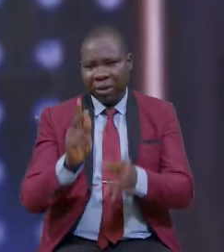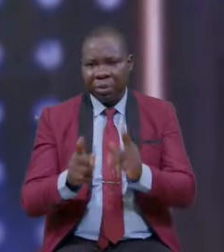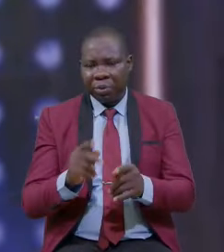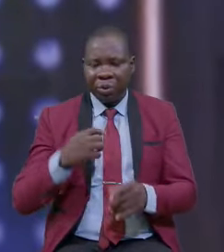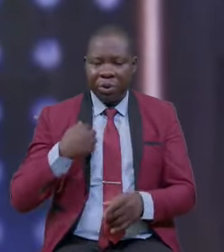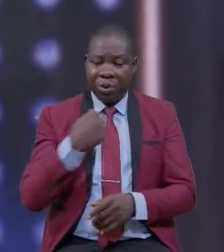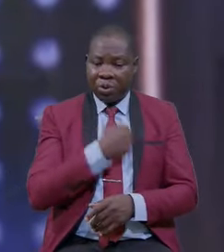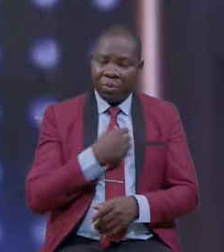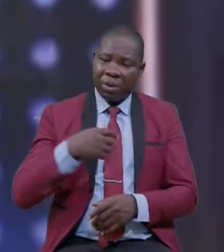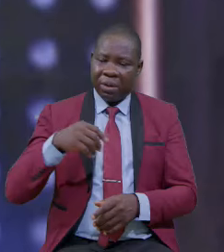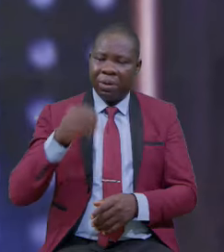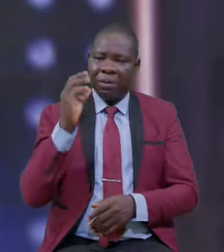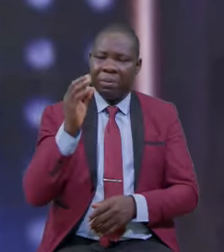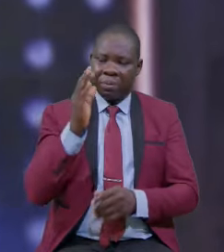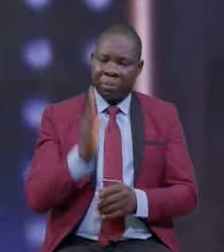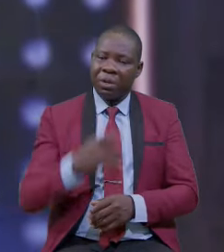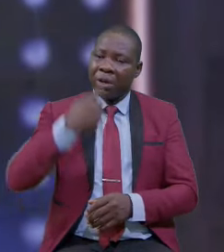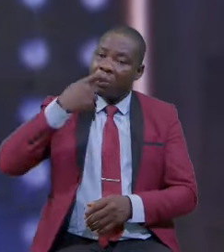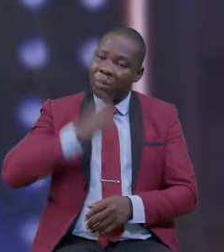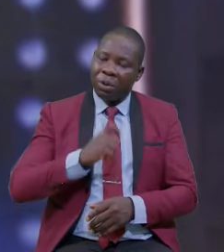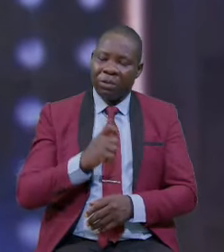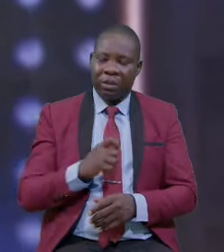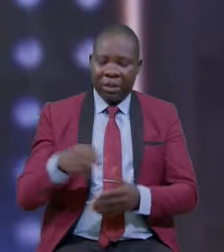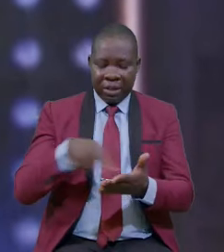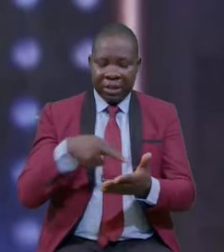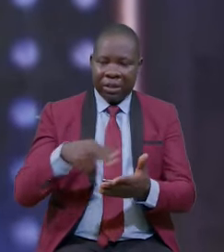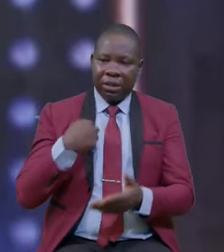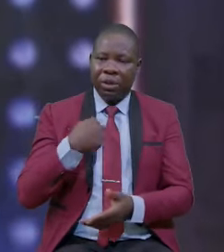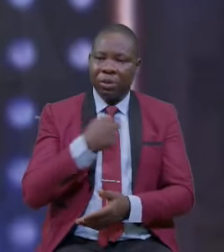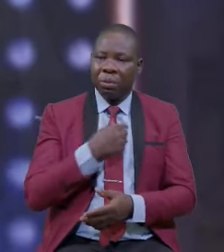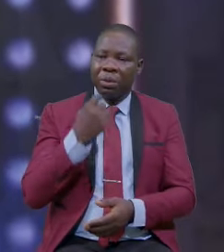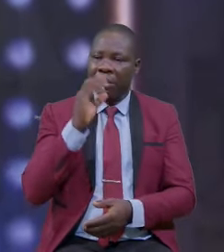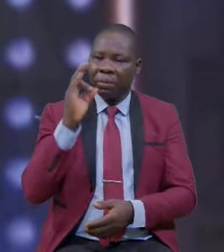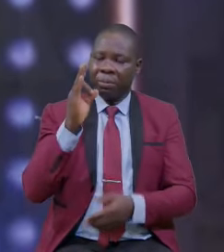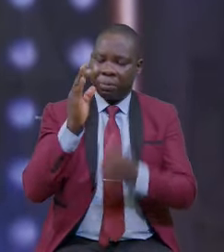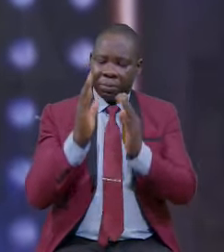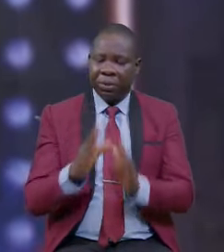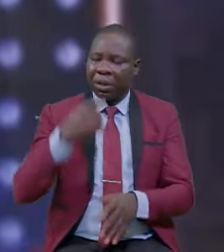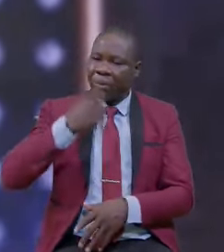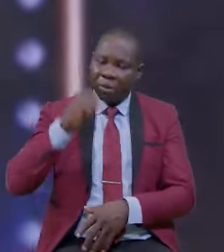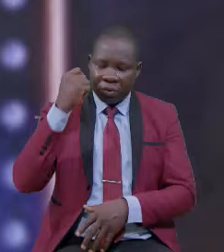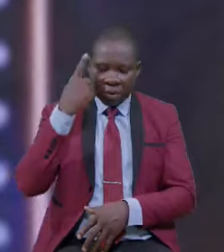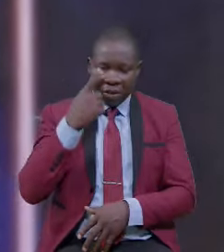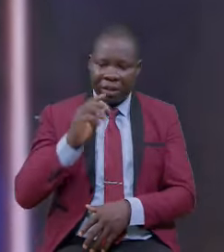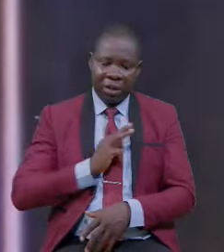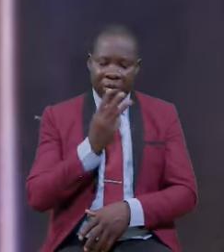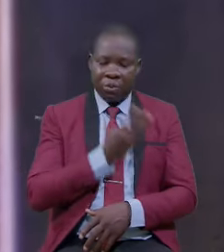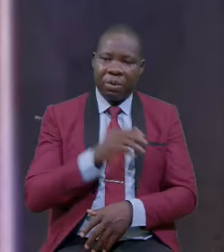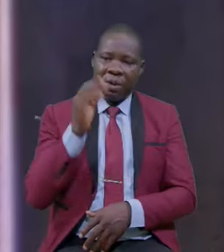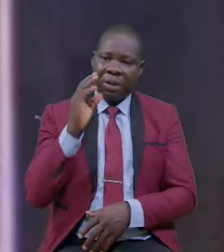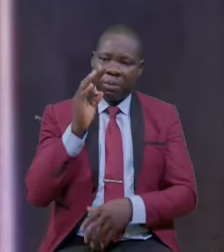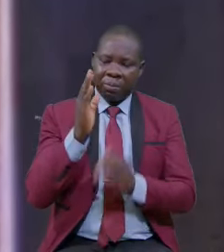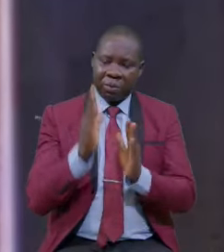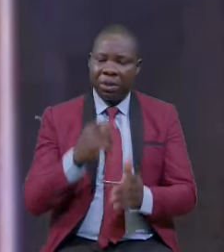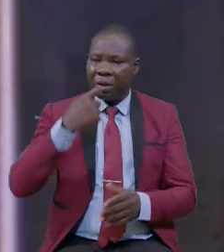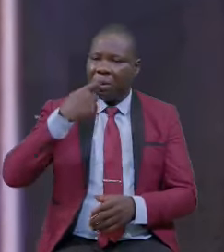must reach. We preachers must understand. We preachers must apply the